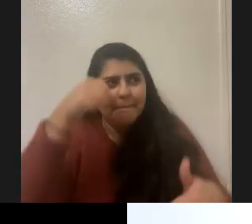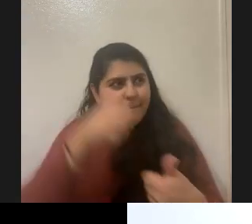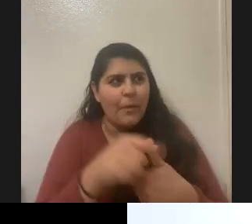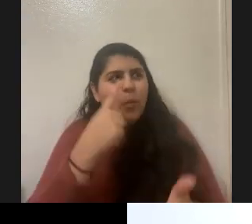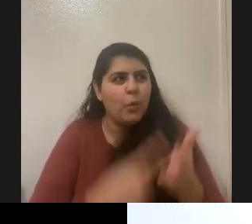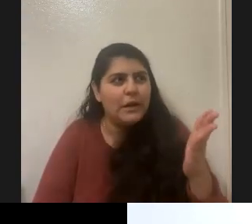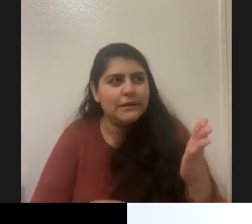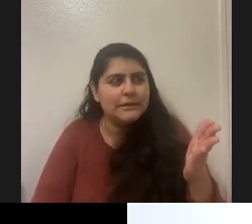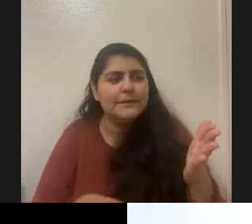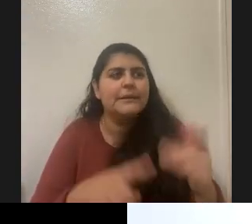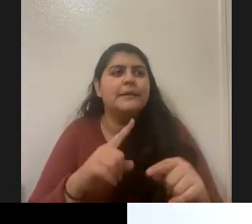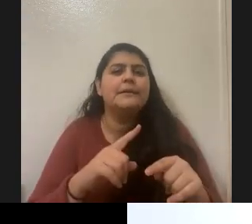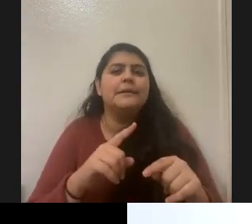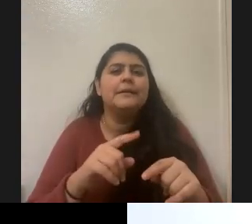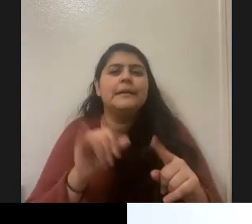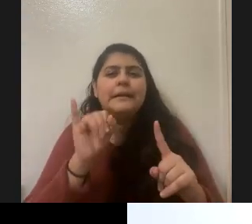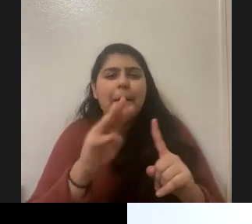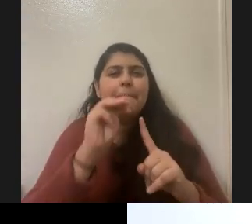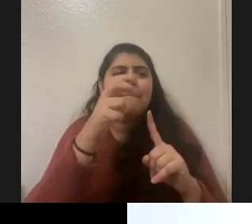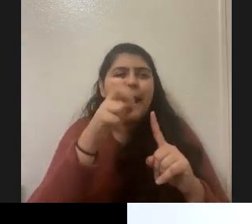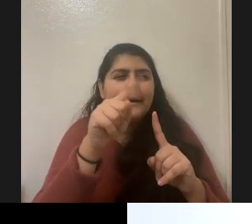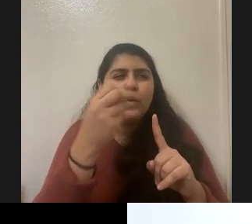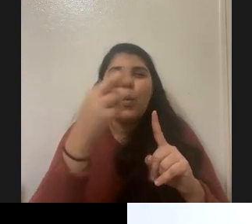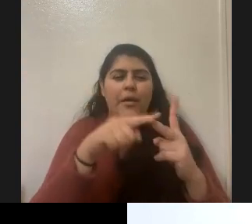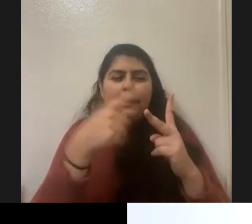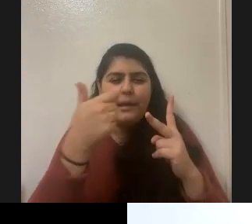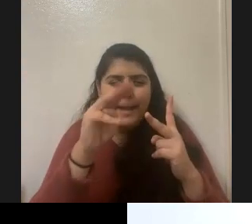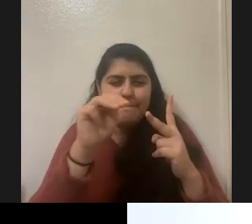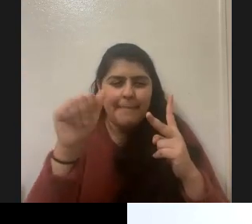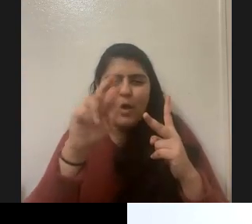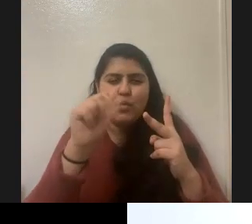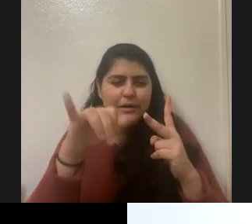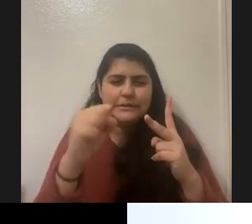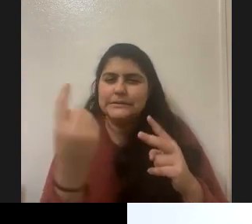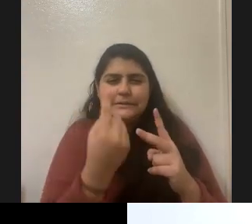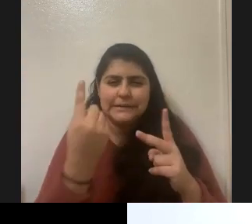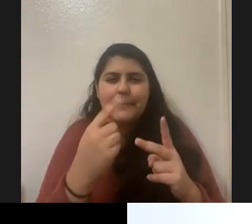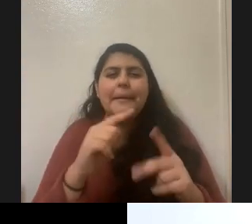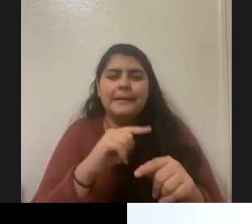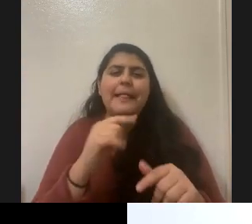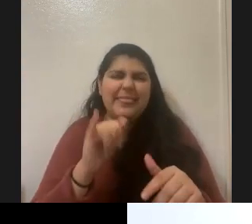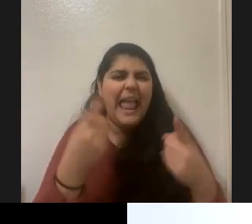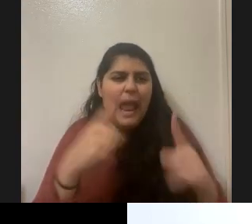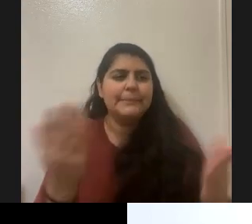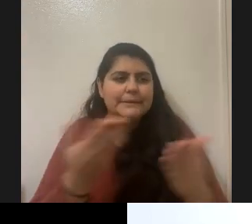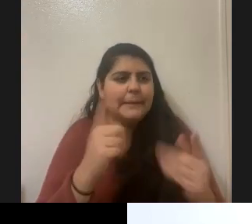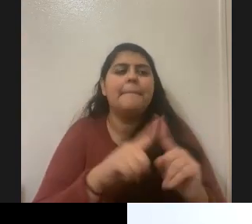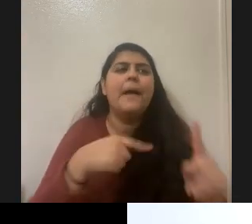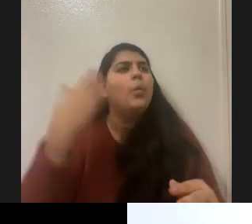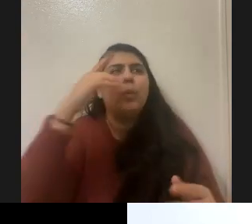like magnets something or gamma rays or something's Yeah. over here, but I don't know what the mechanism